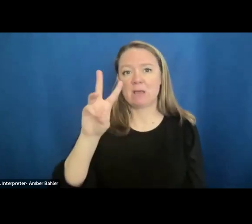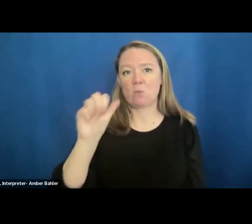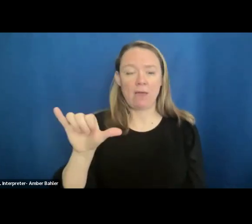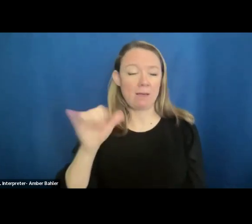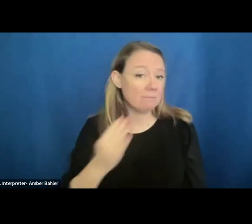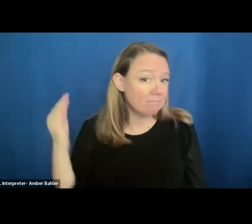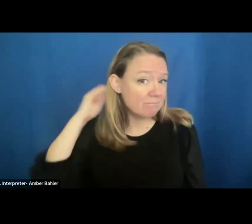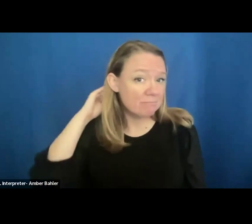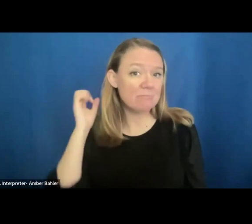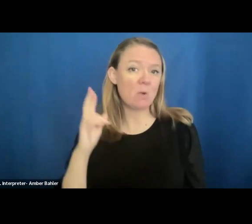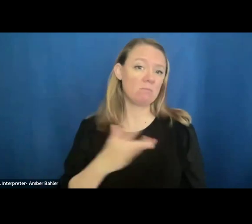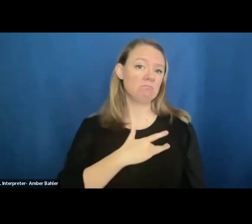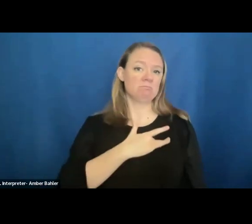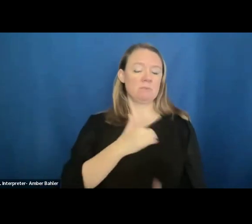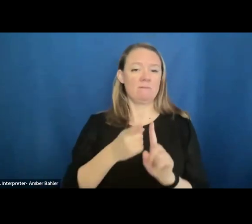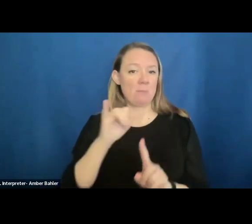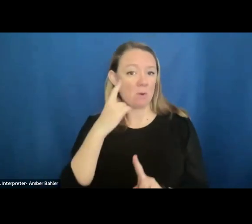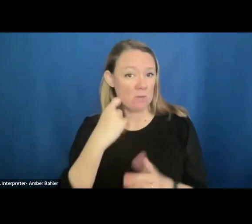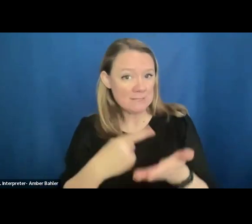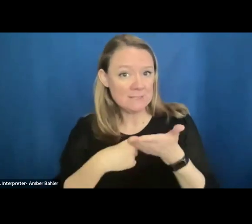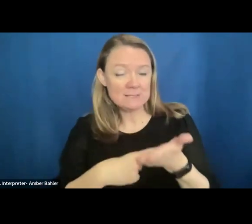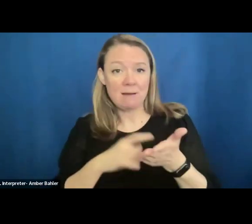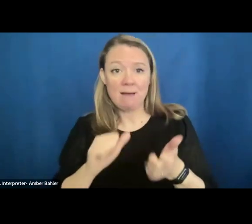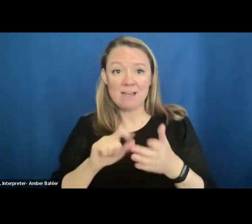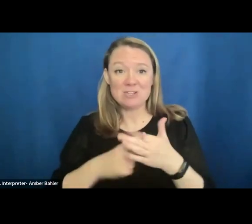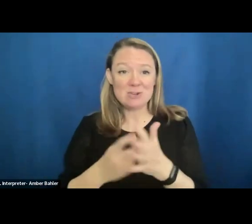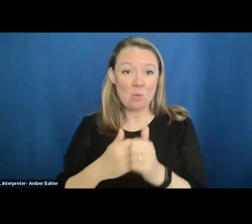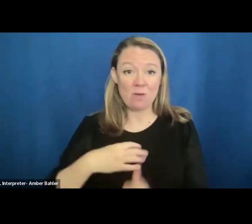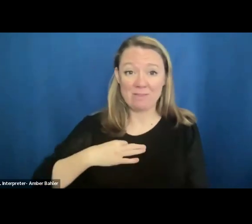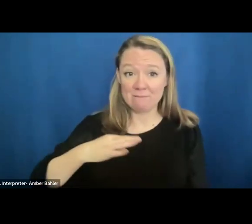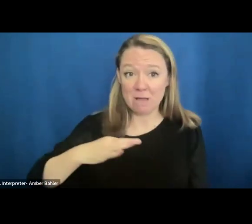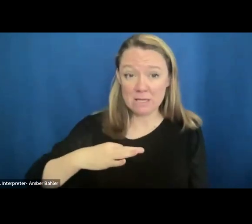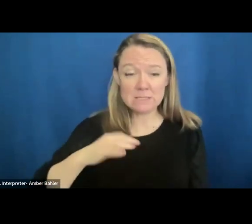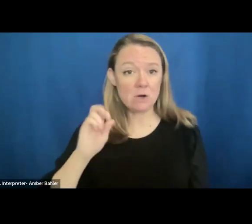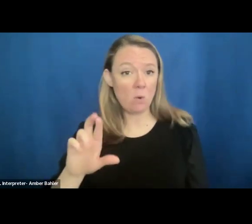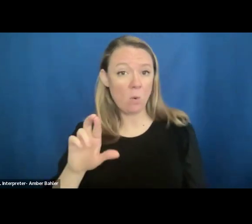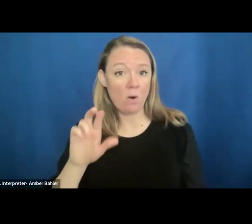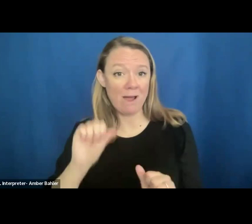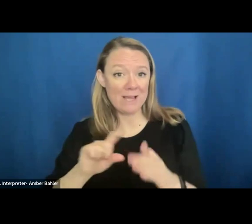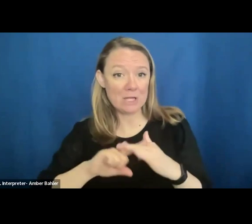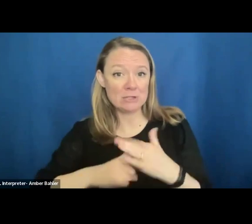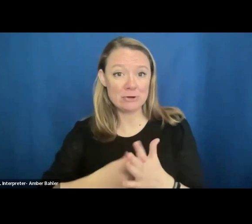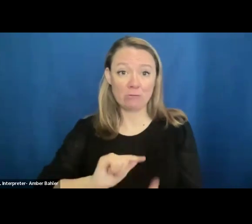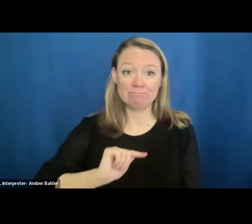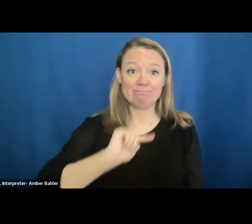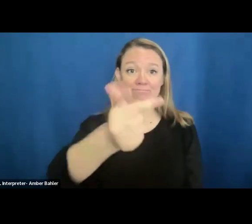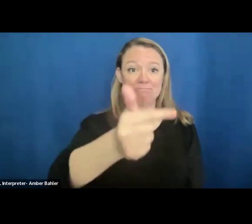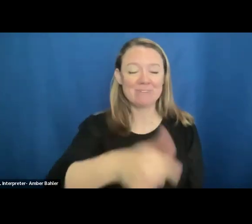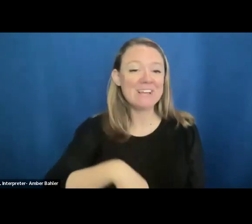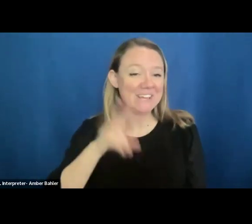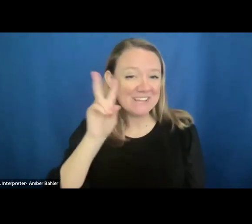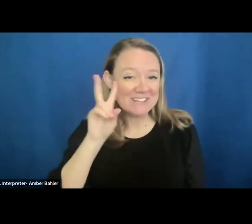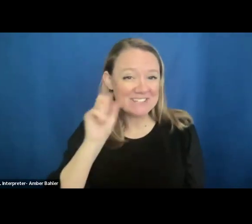a volunteer to raise your hand to kick it off. Or I can start by calling on one of you. So let's see if we have a volunteer to raise your hand